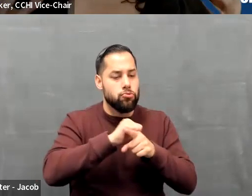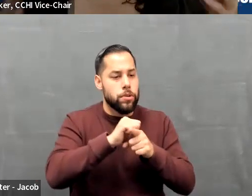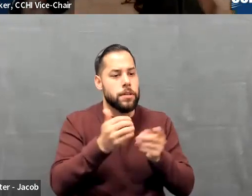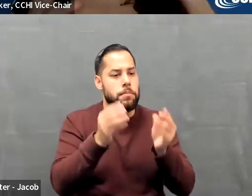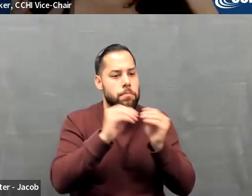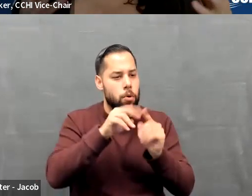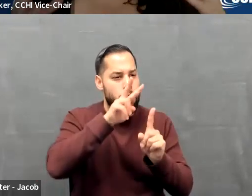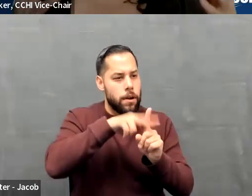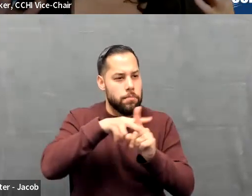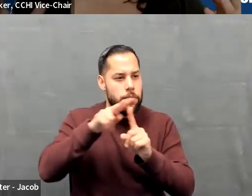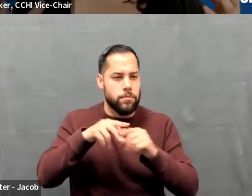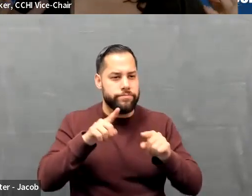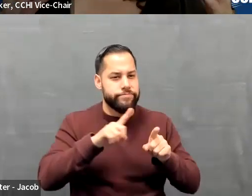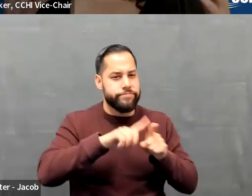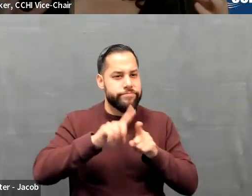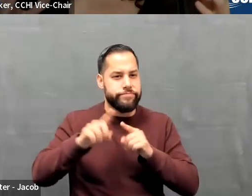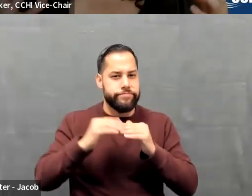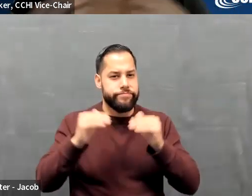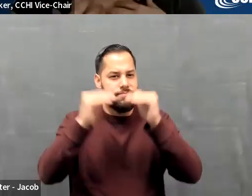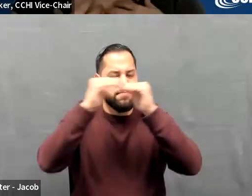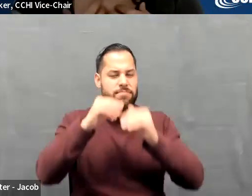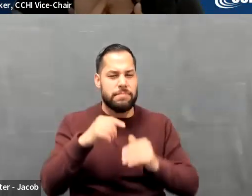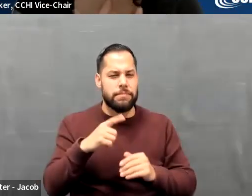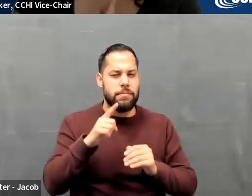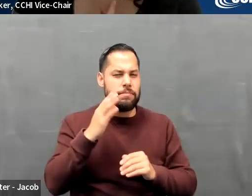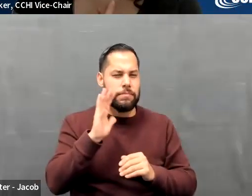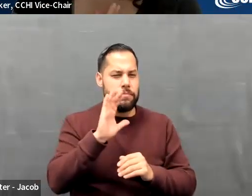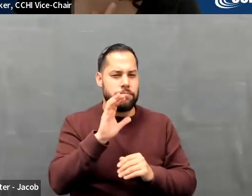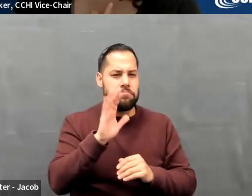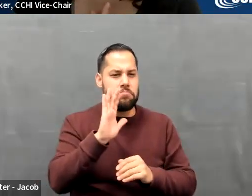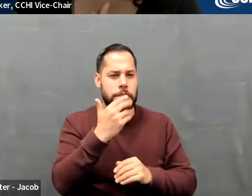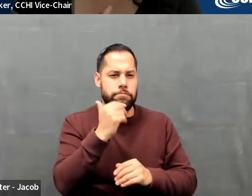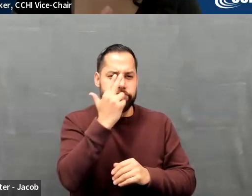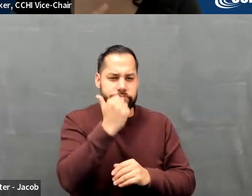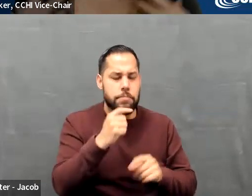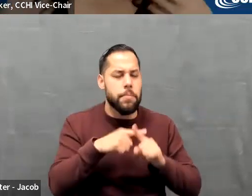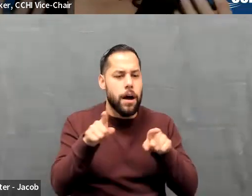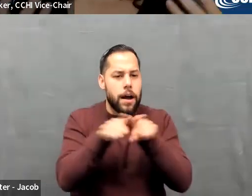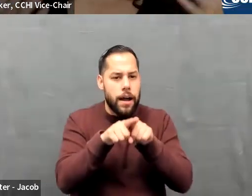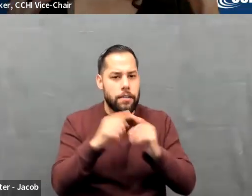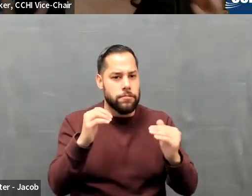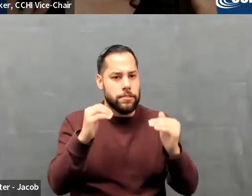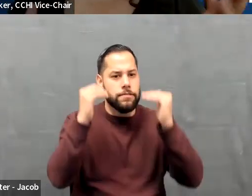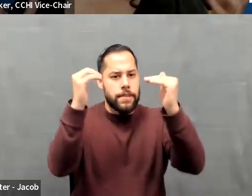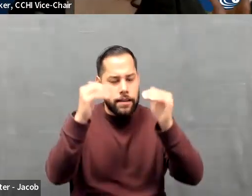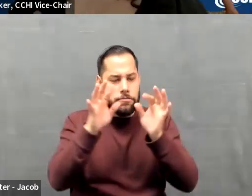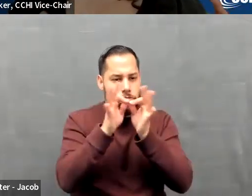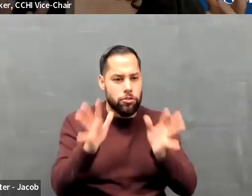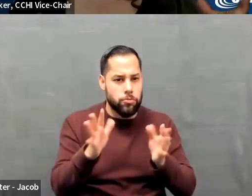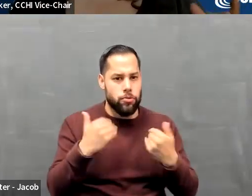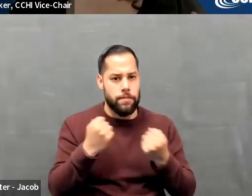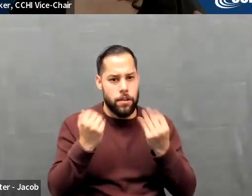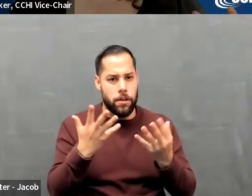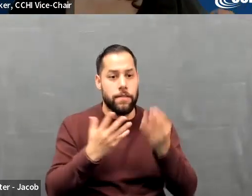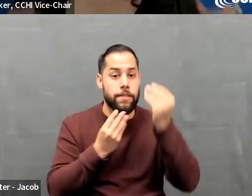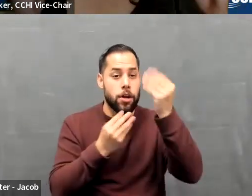more levels. And that sounds a little bit funny, but as an advanced interpreter, there are a lot of content-based